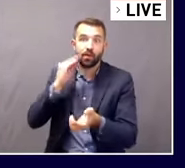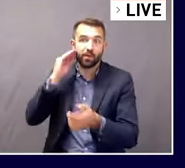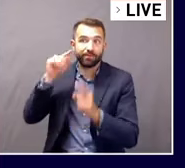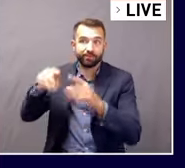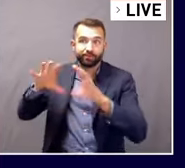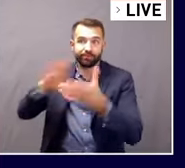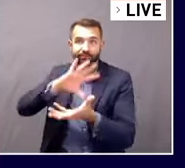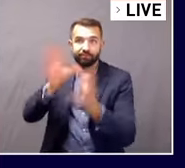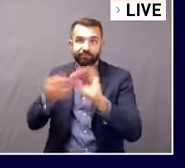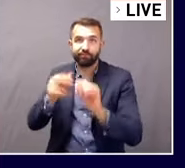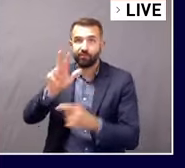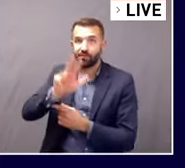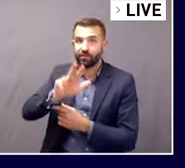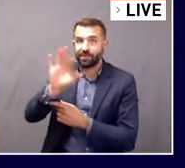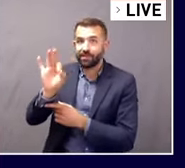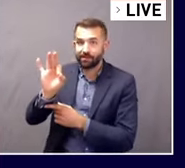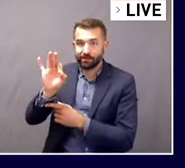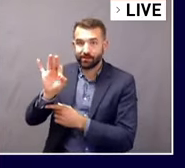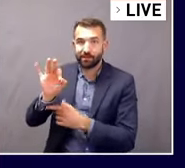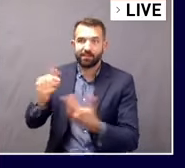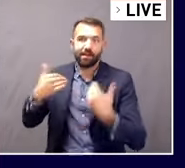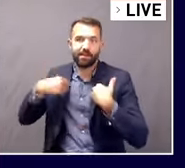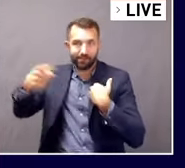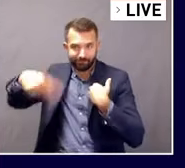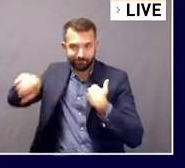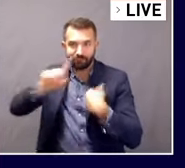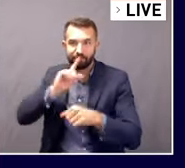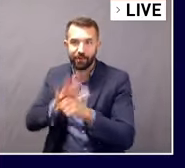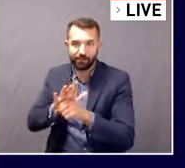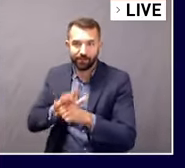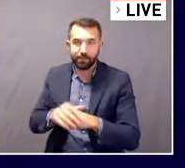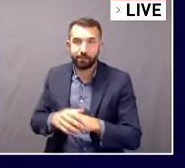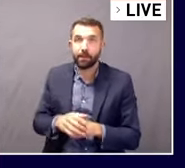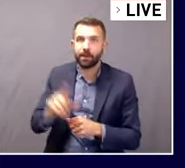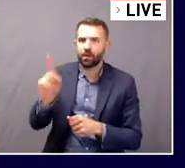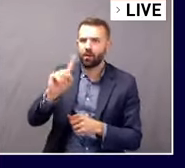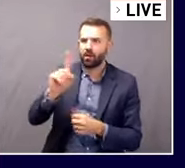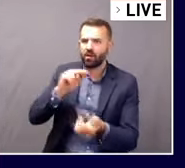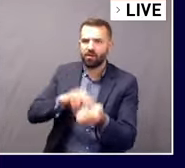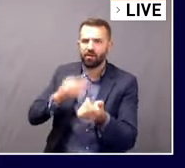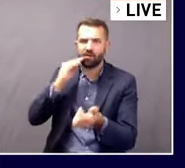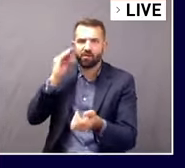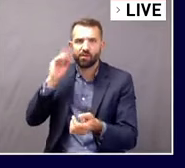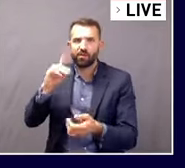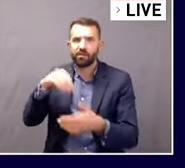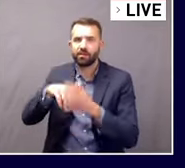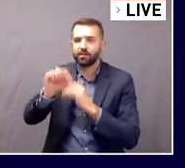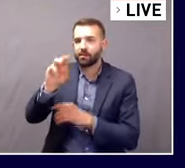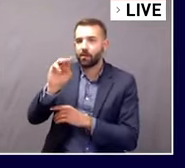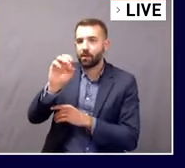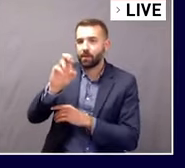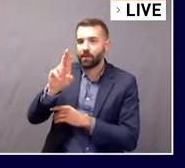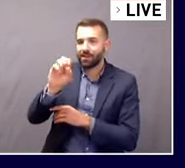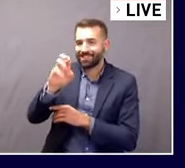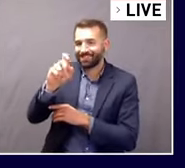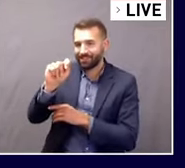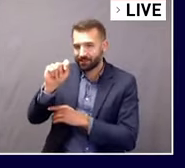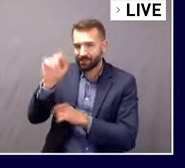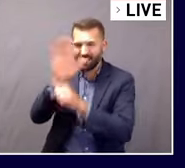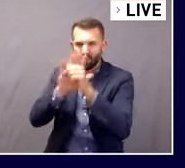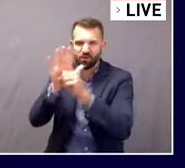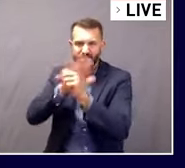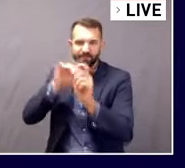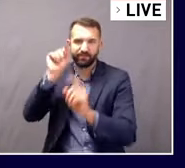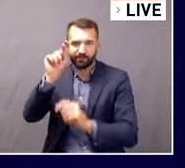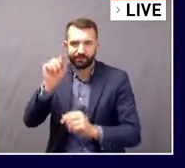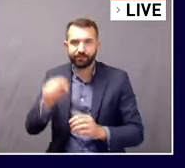with the Maple Crest facility in Somerset County. Just yesterday, Maine CDC became aware